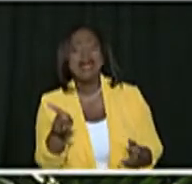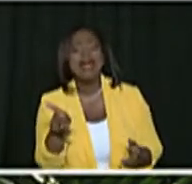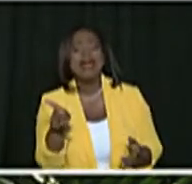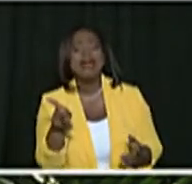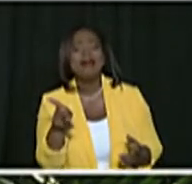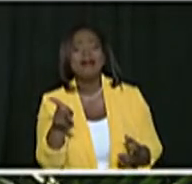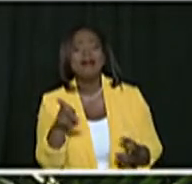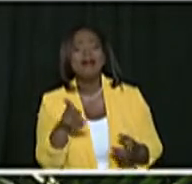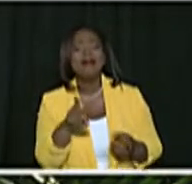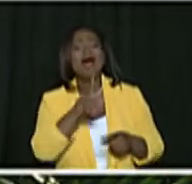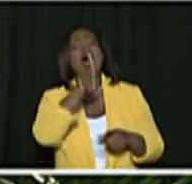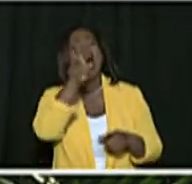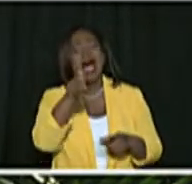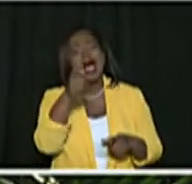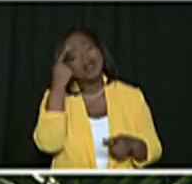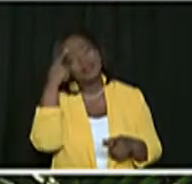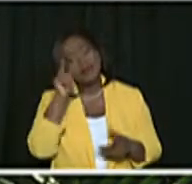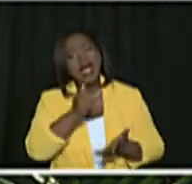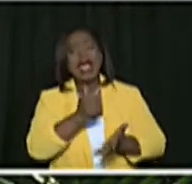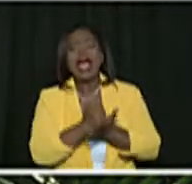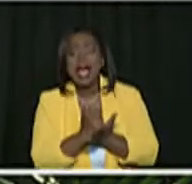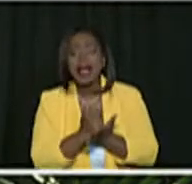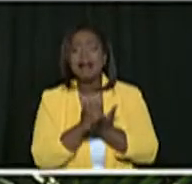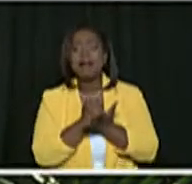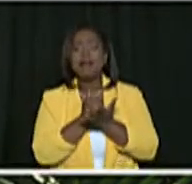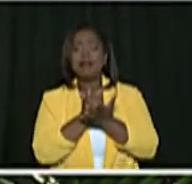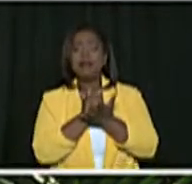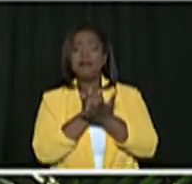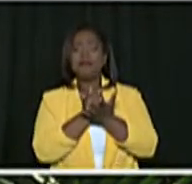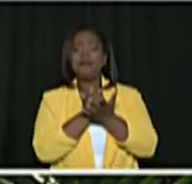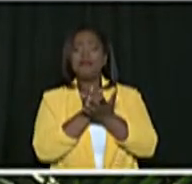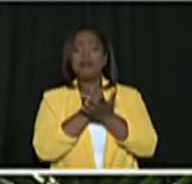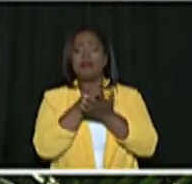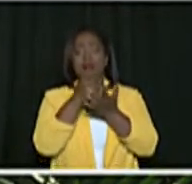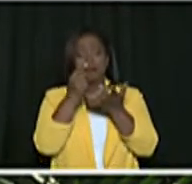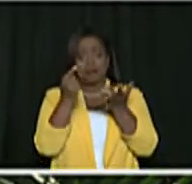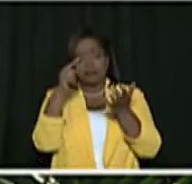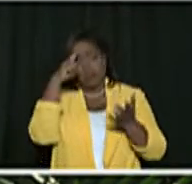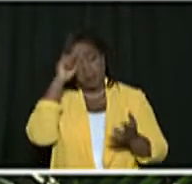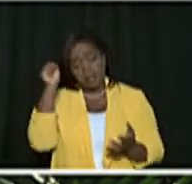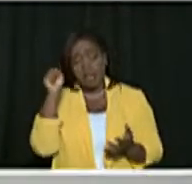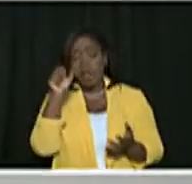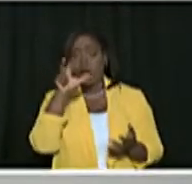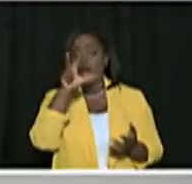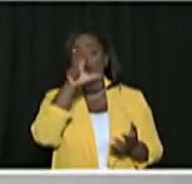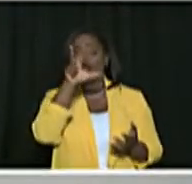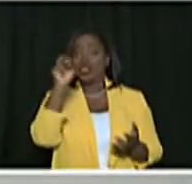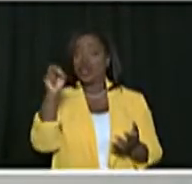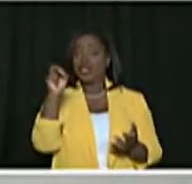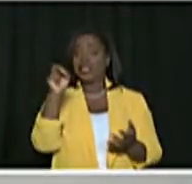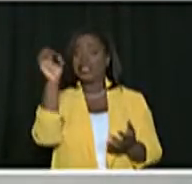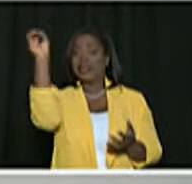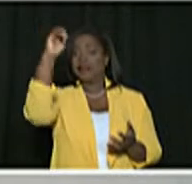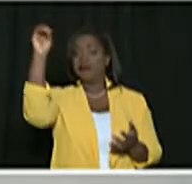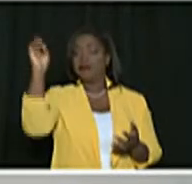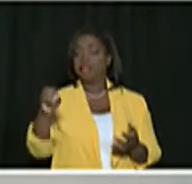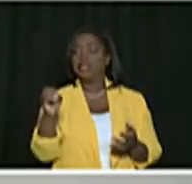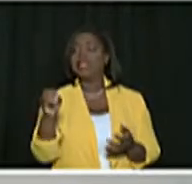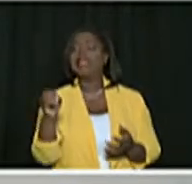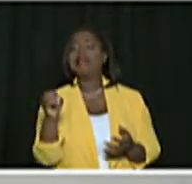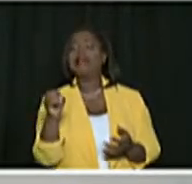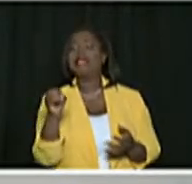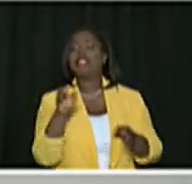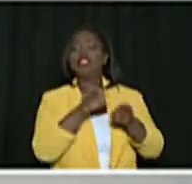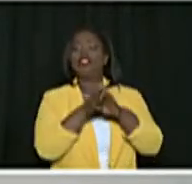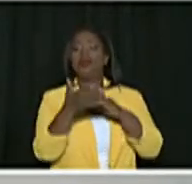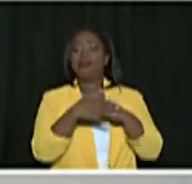help. One of the things we recognize is that some 30% of our Jamaican children, our youth and adolescents,